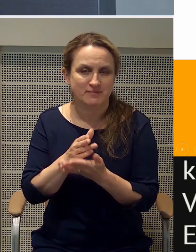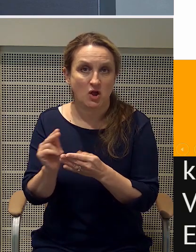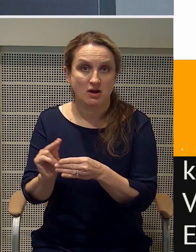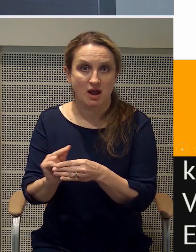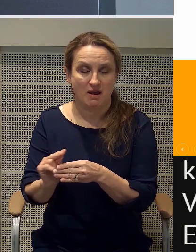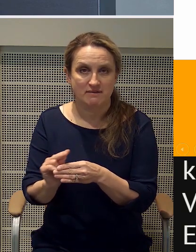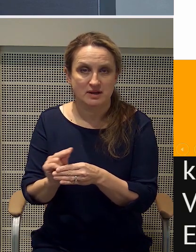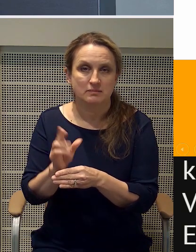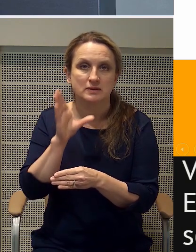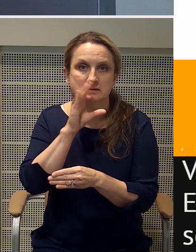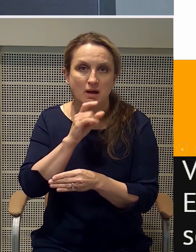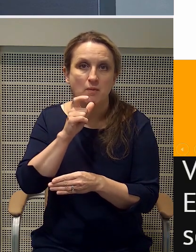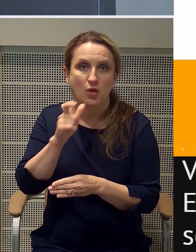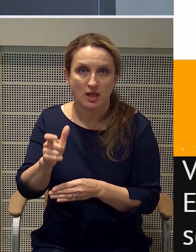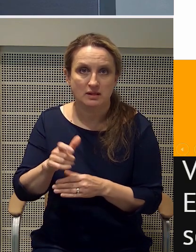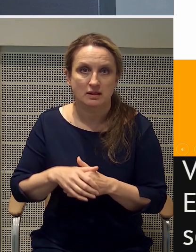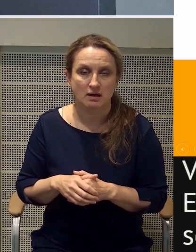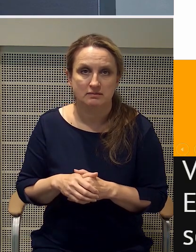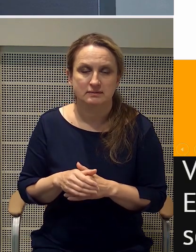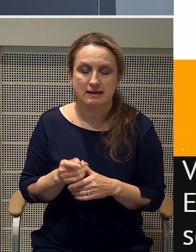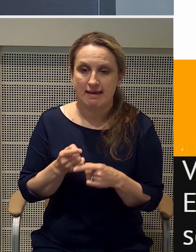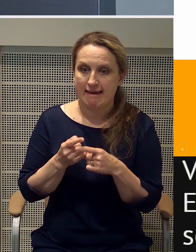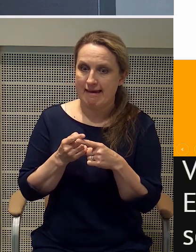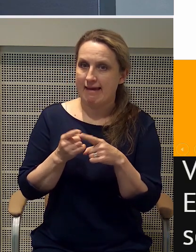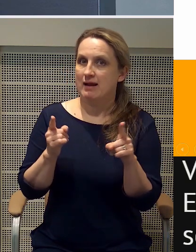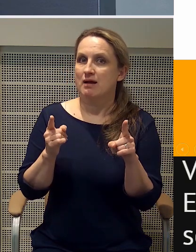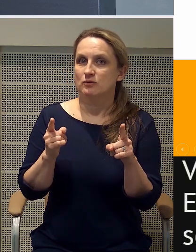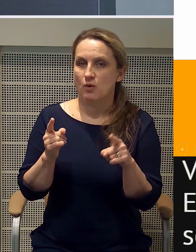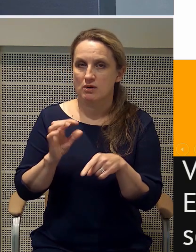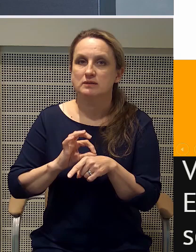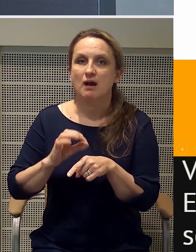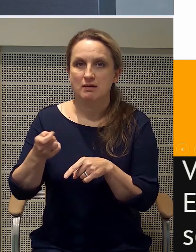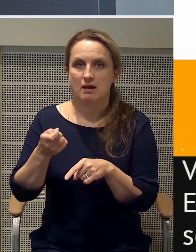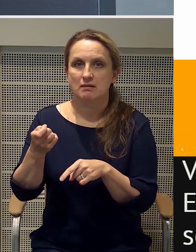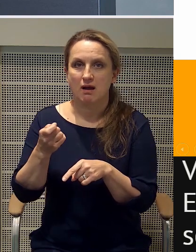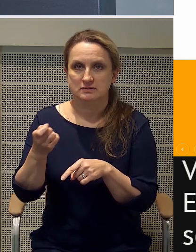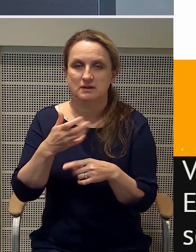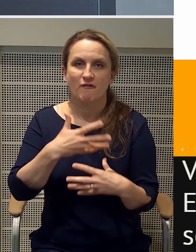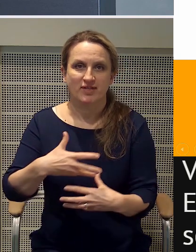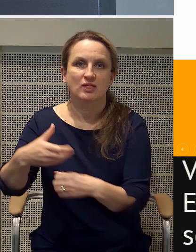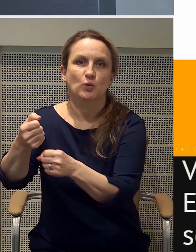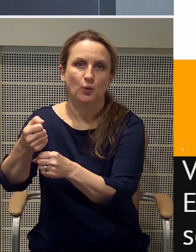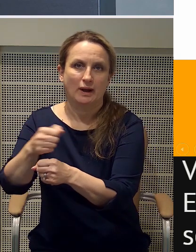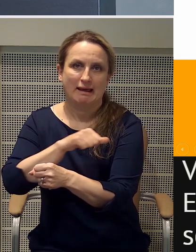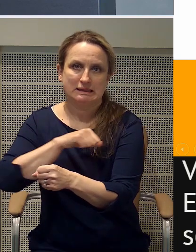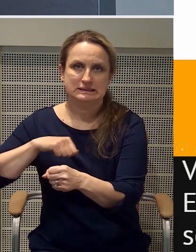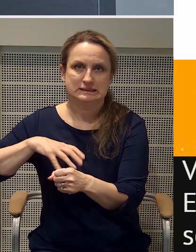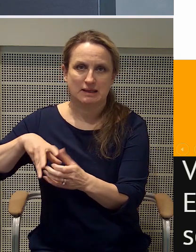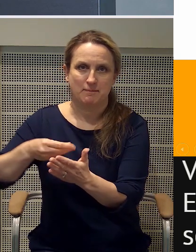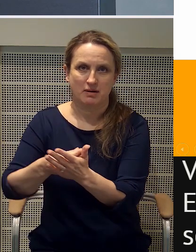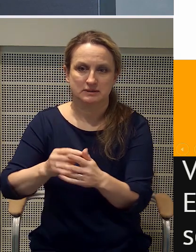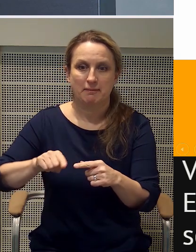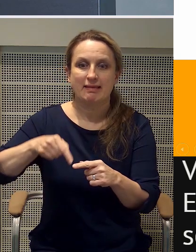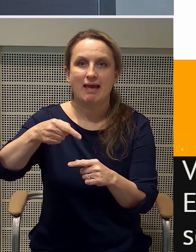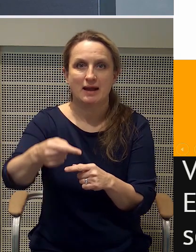for help with this medicinal product, and we decided to help